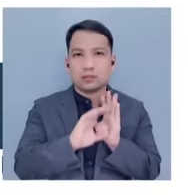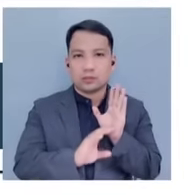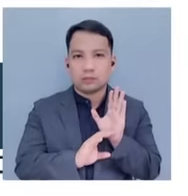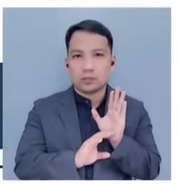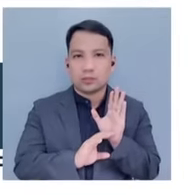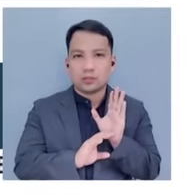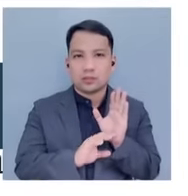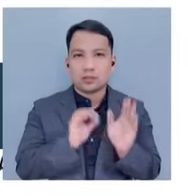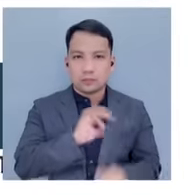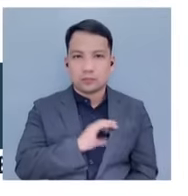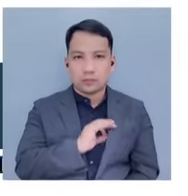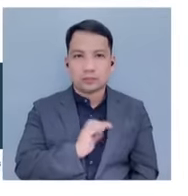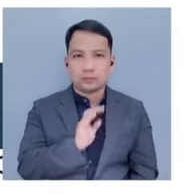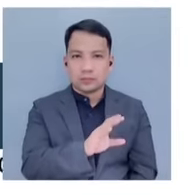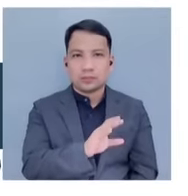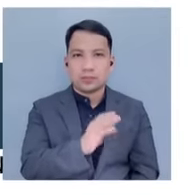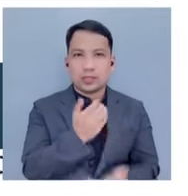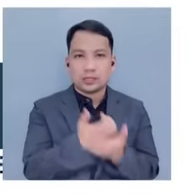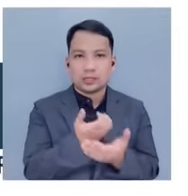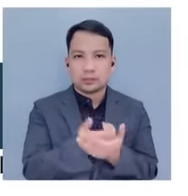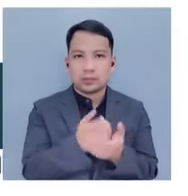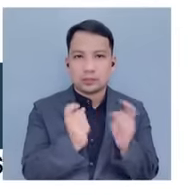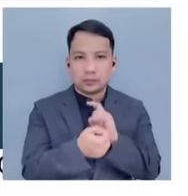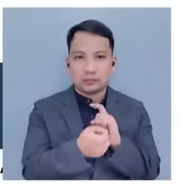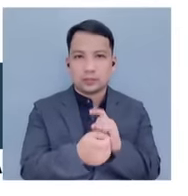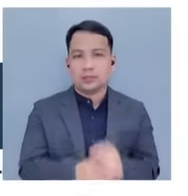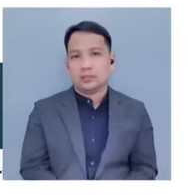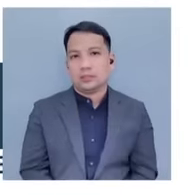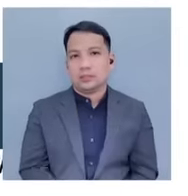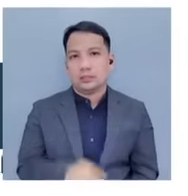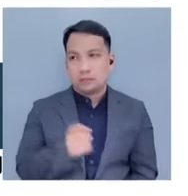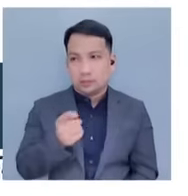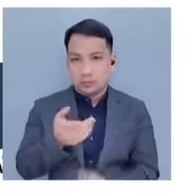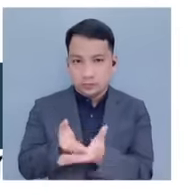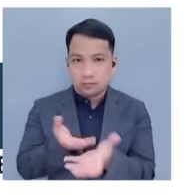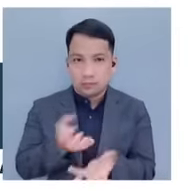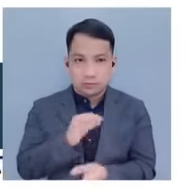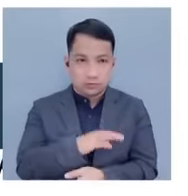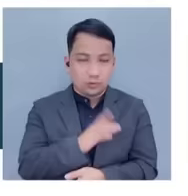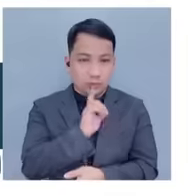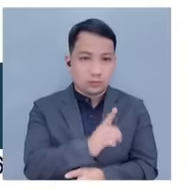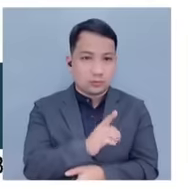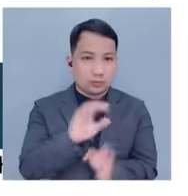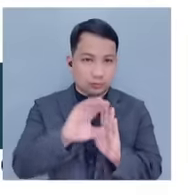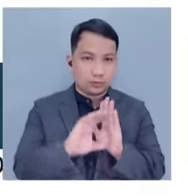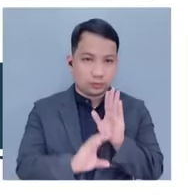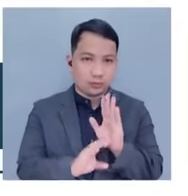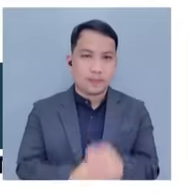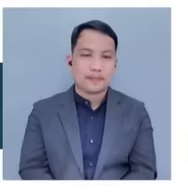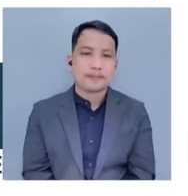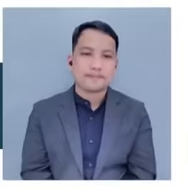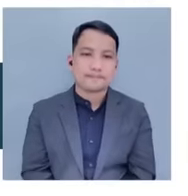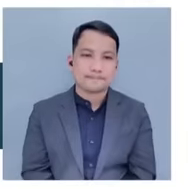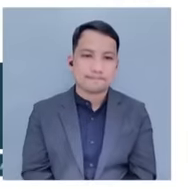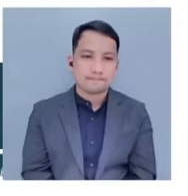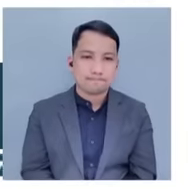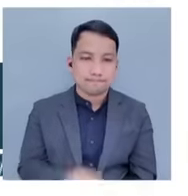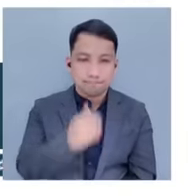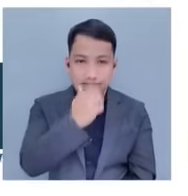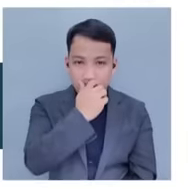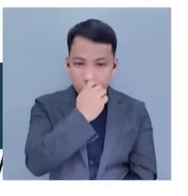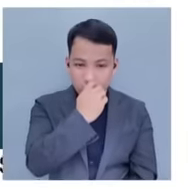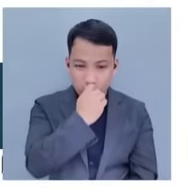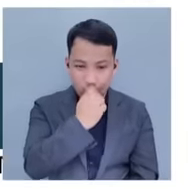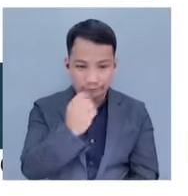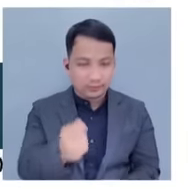benefit, from changing the economic provisions of the constitution. That's why there's a very strong